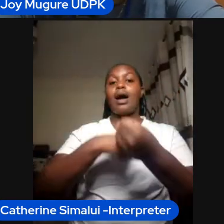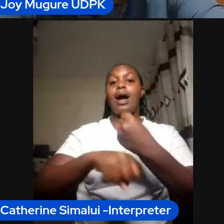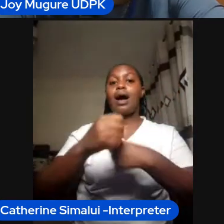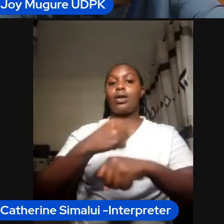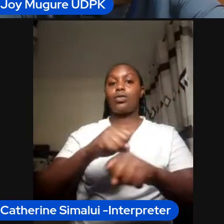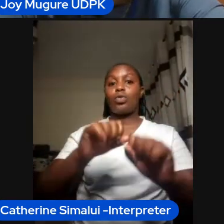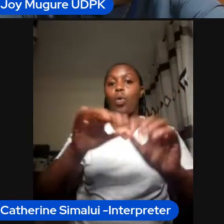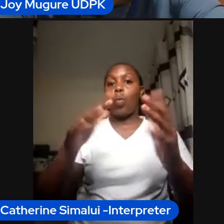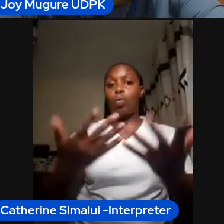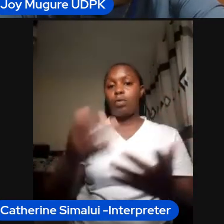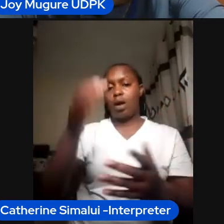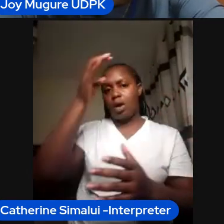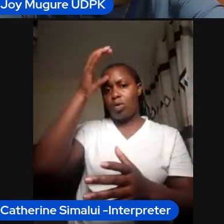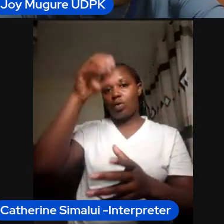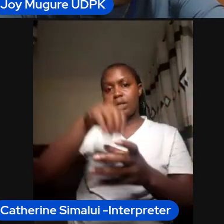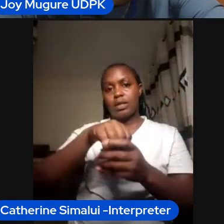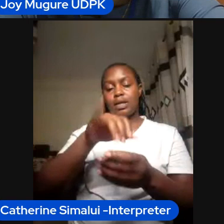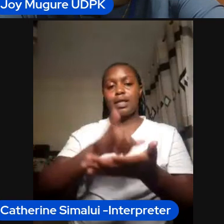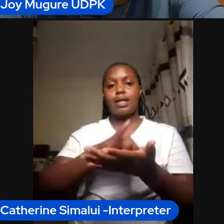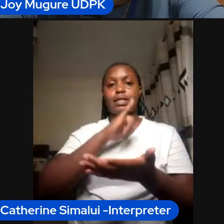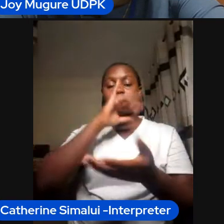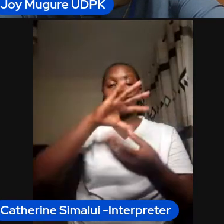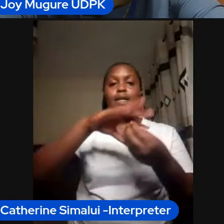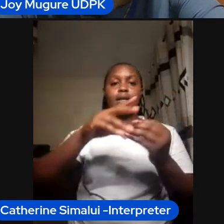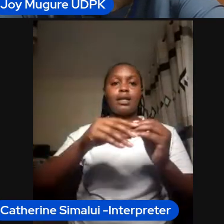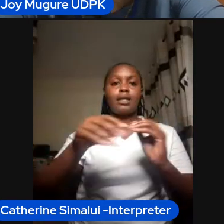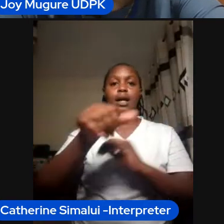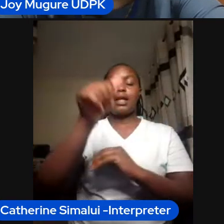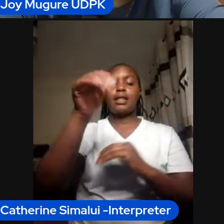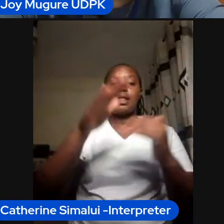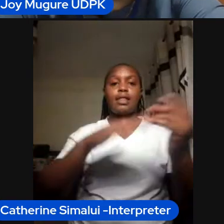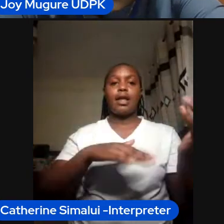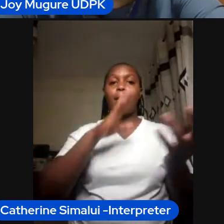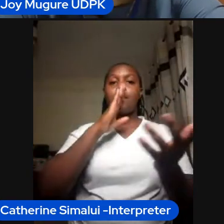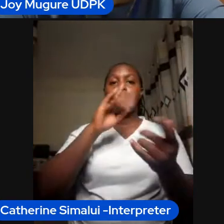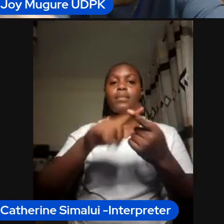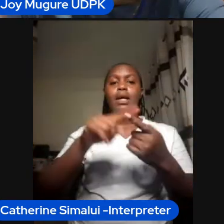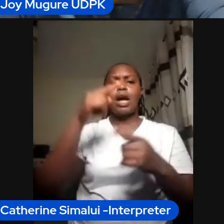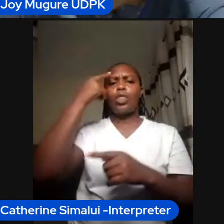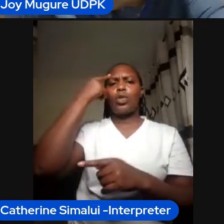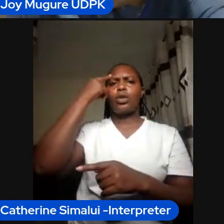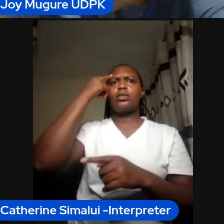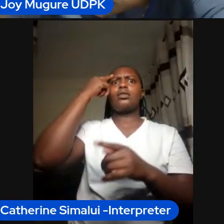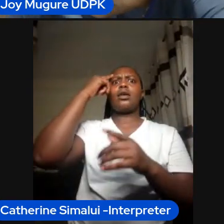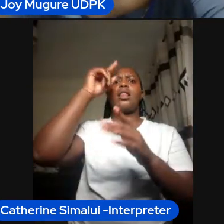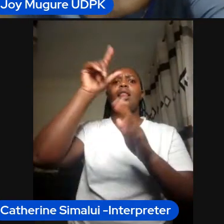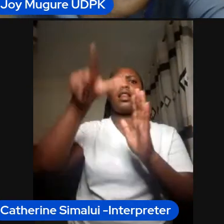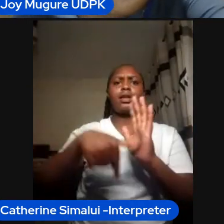being created, rather than being an afterthought. And also I want to